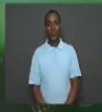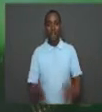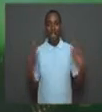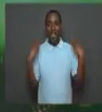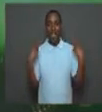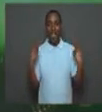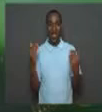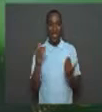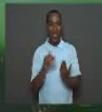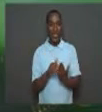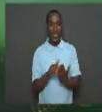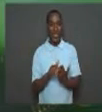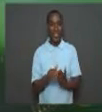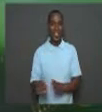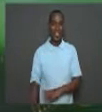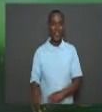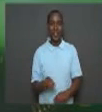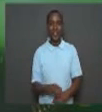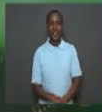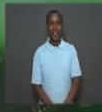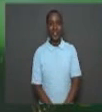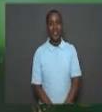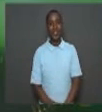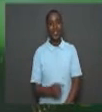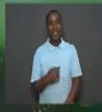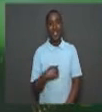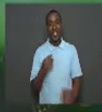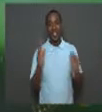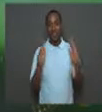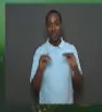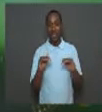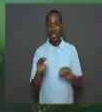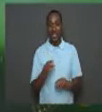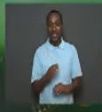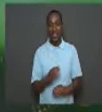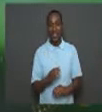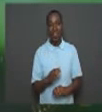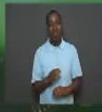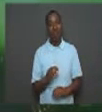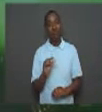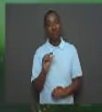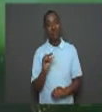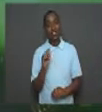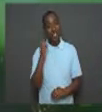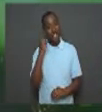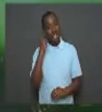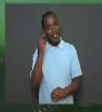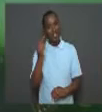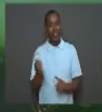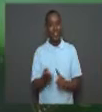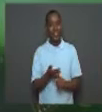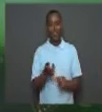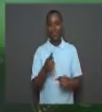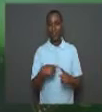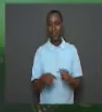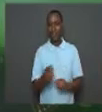Hello again, students. I hope you were able to come up with some ideas as